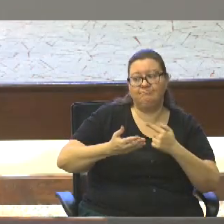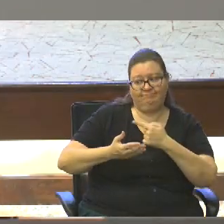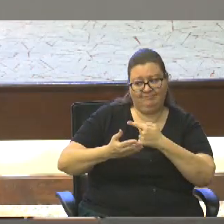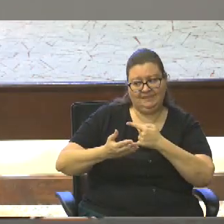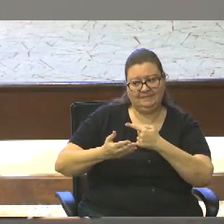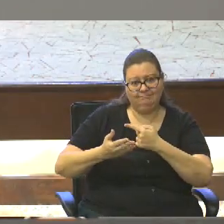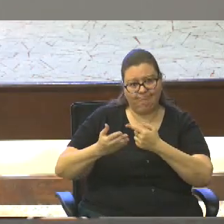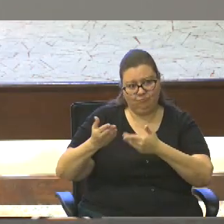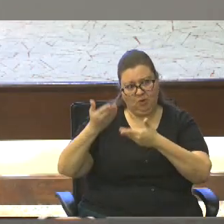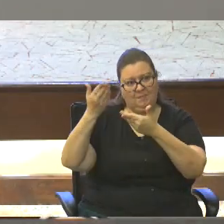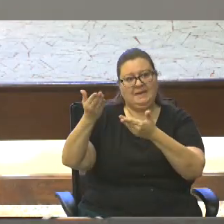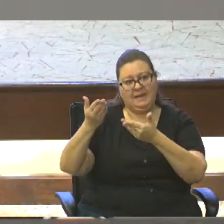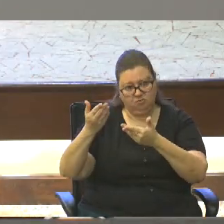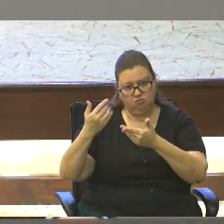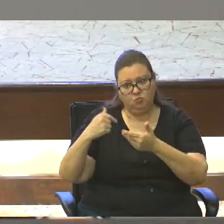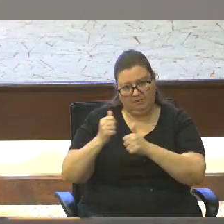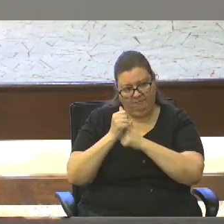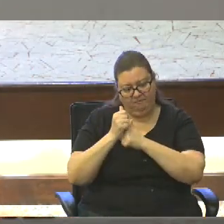Michael's identified.